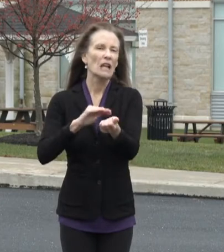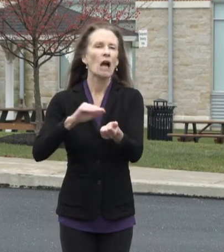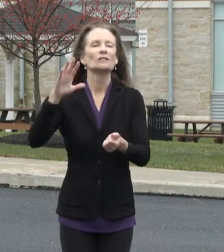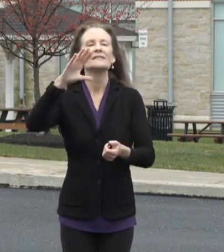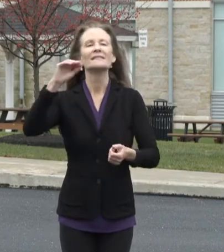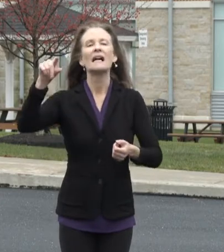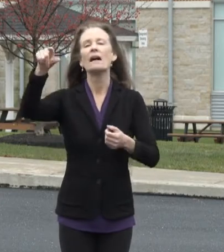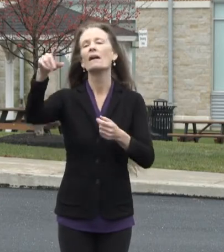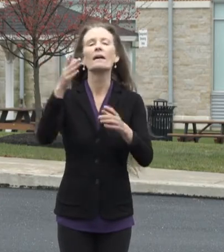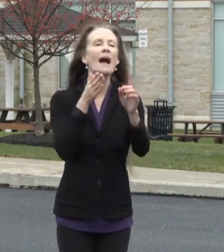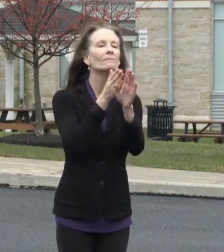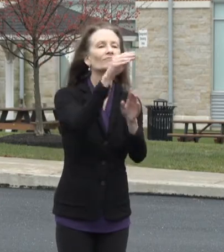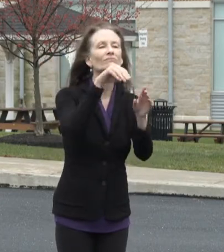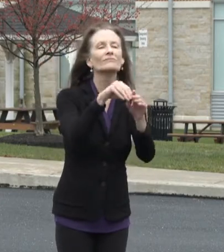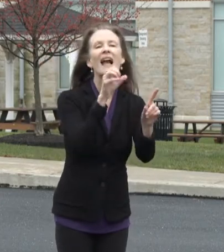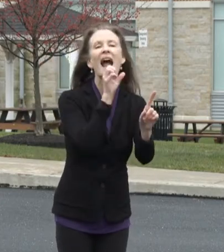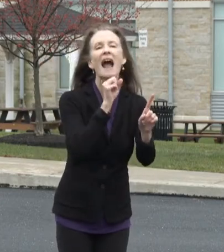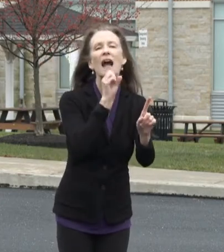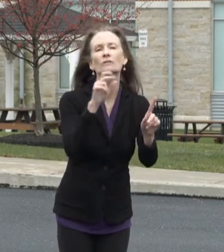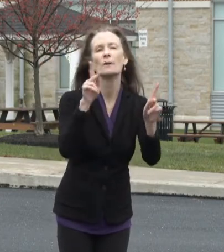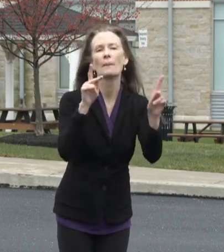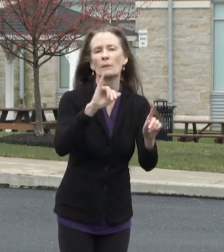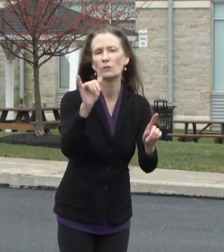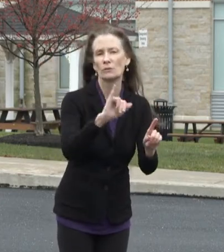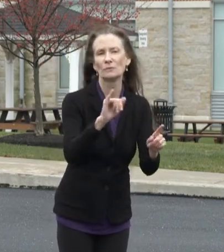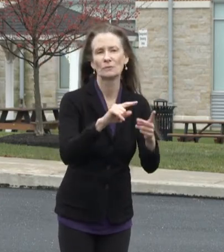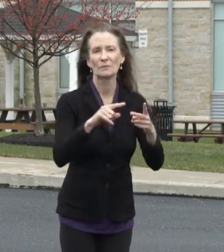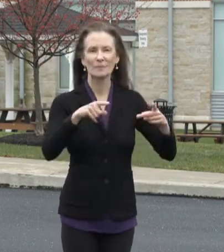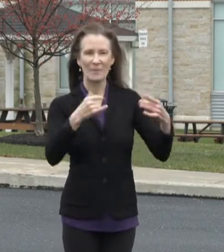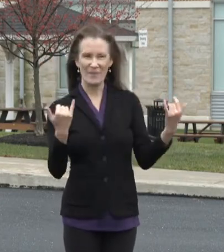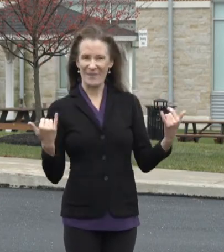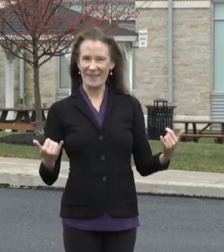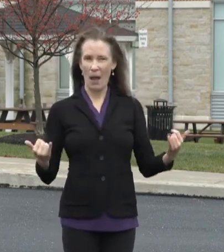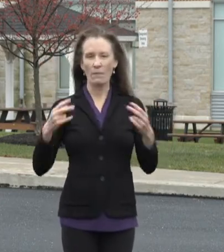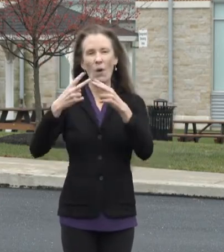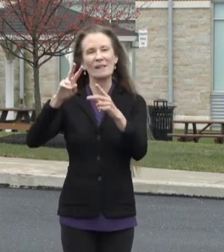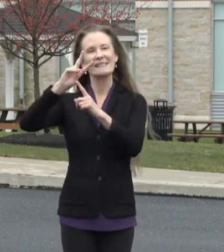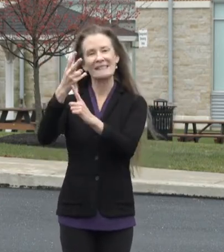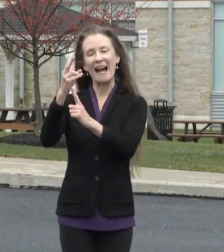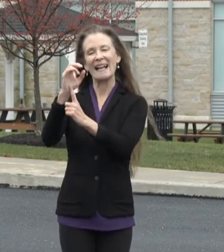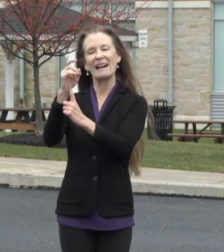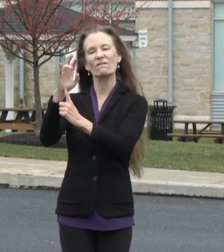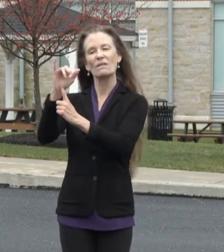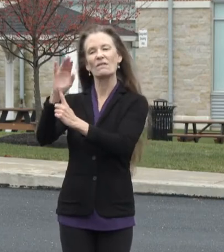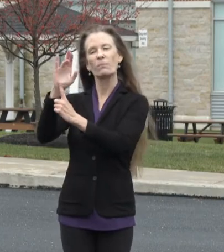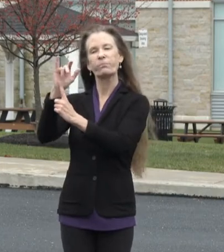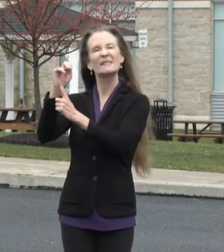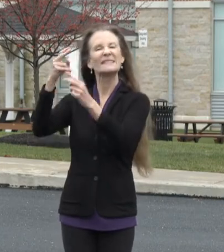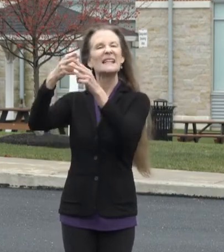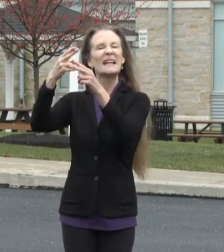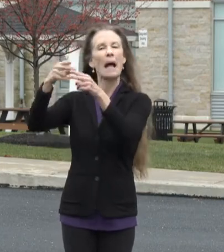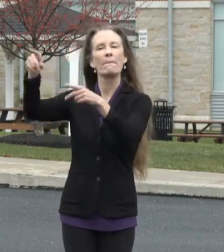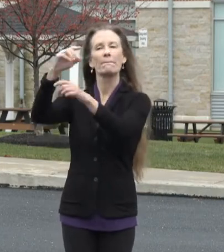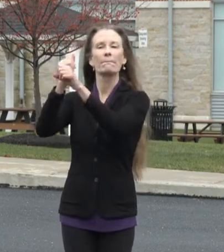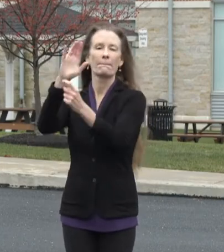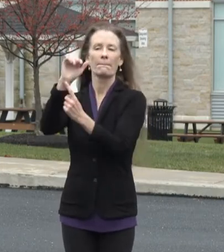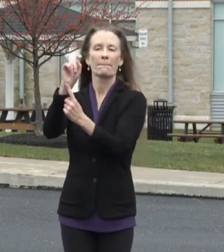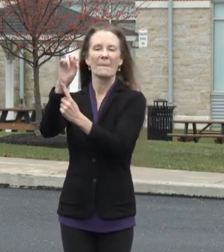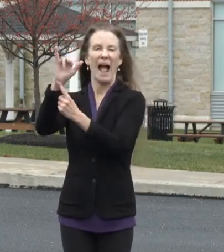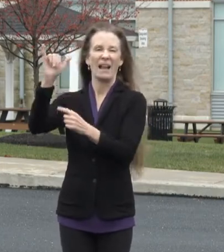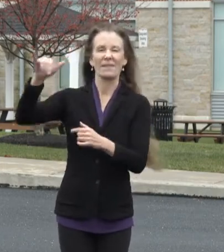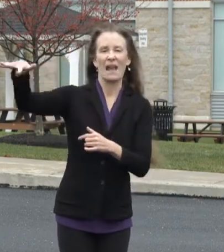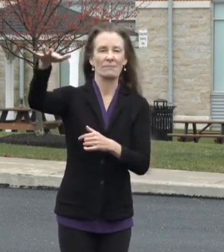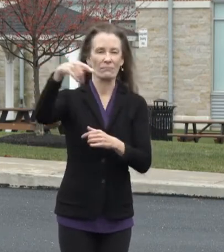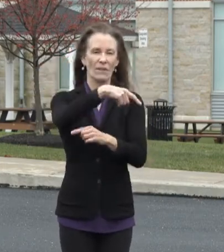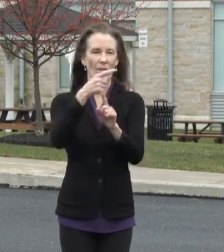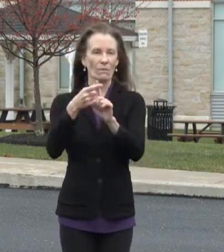2nd Infantry Brigade Combat Team, as well as the Task Force West Medical Director for COVID-19 response.